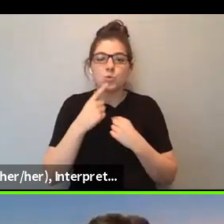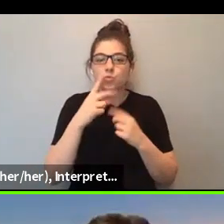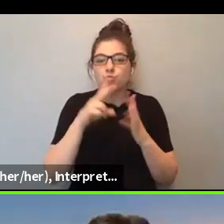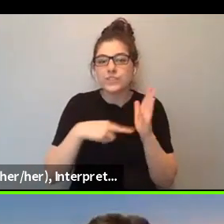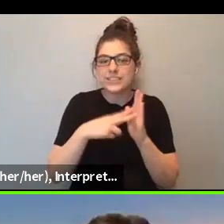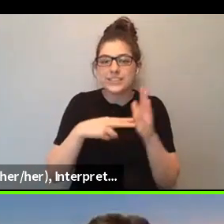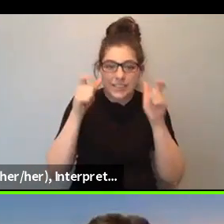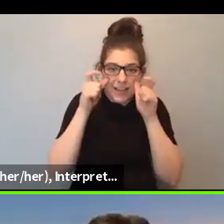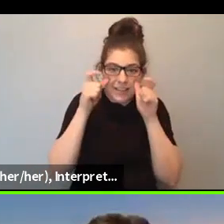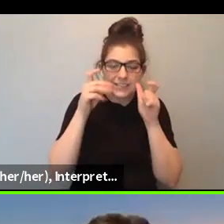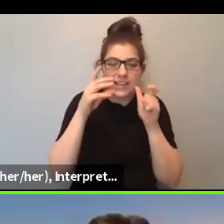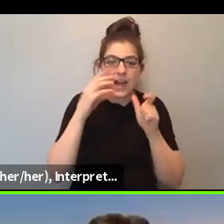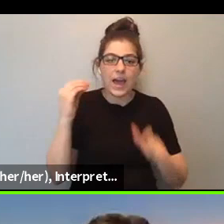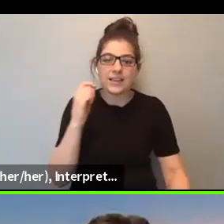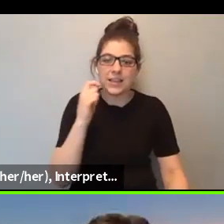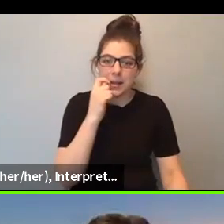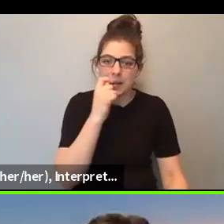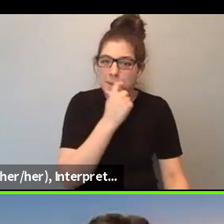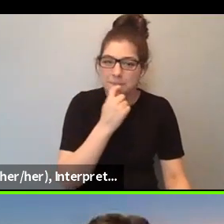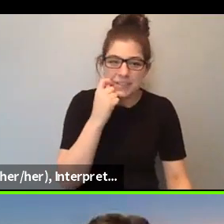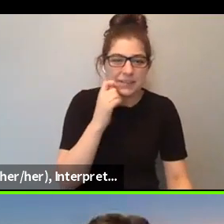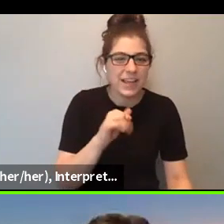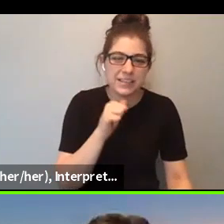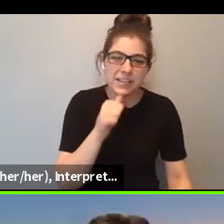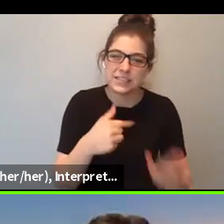purplish lipstick that doesn't show up so well on Zoom.